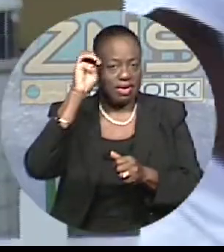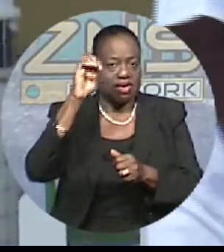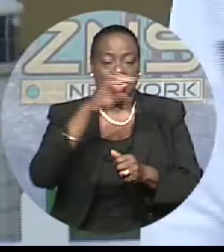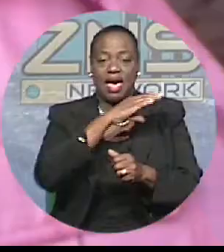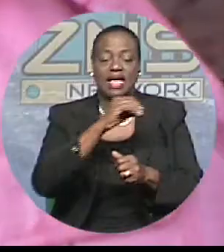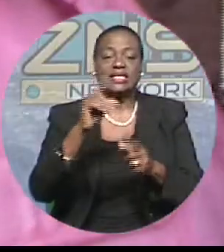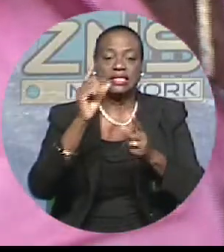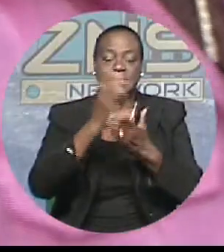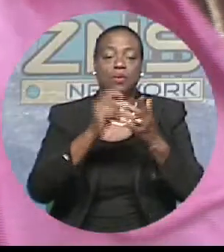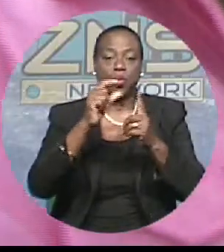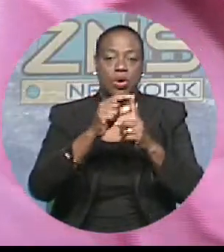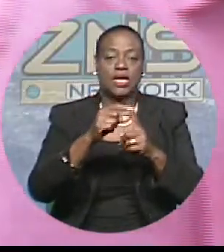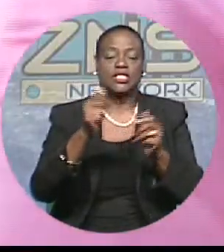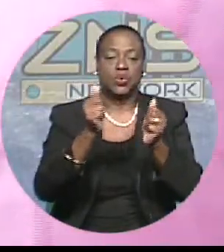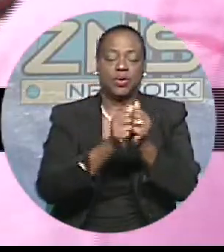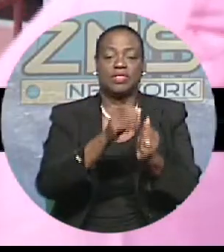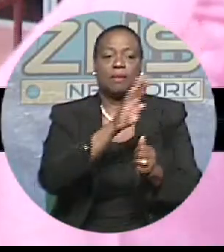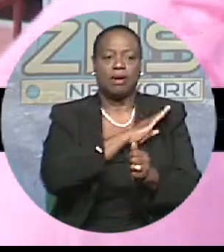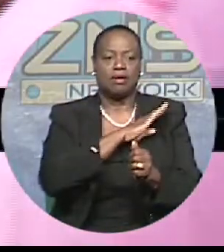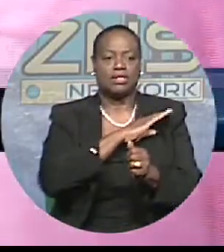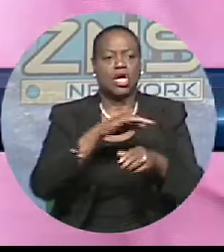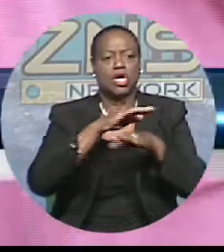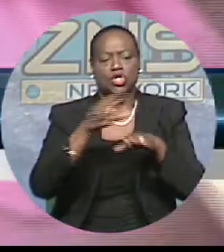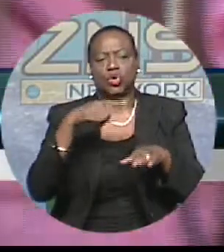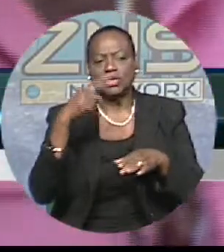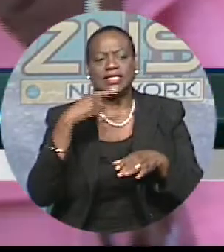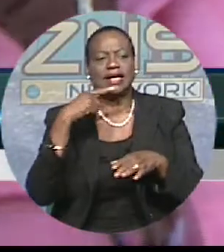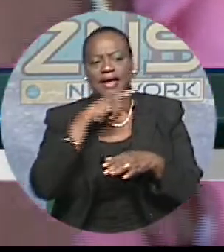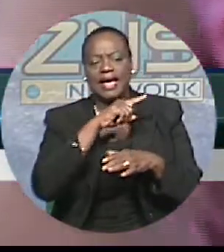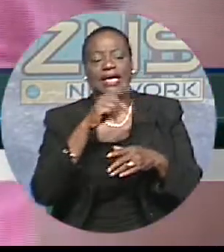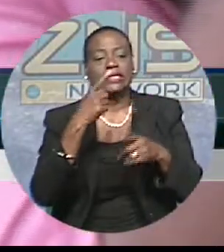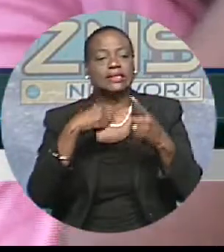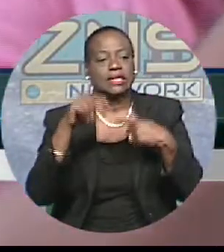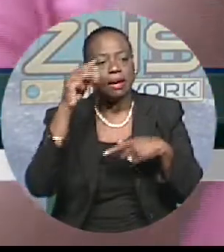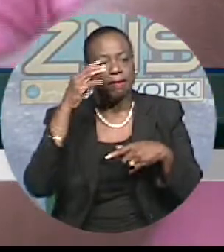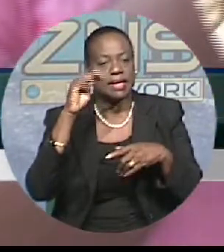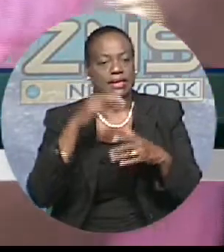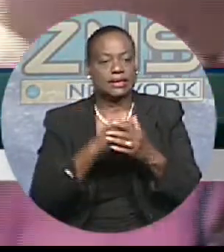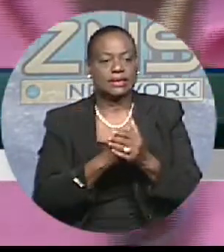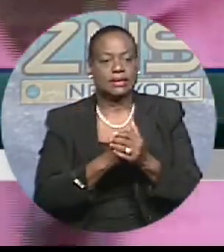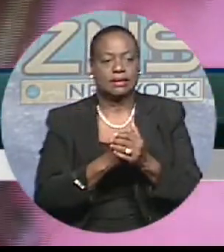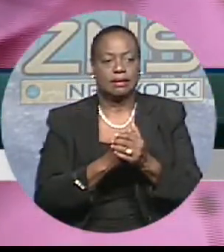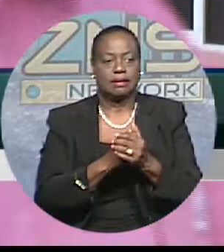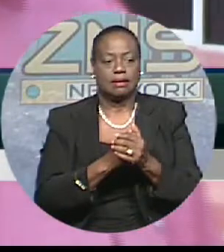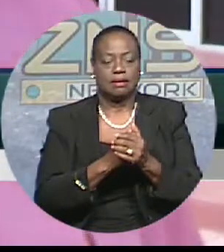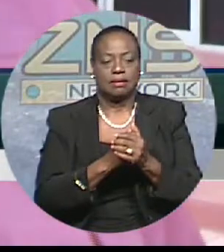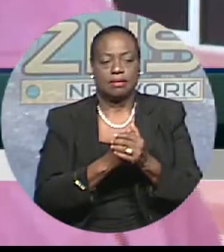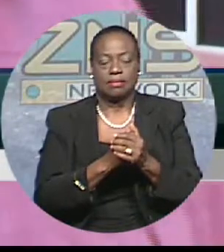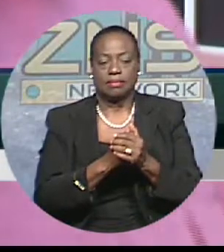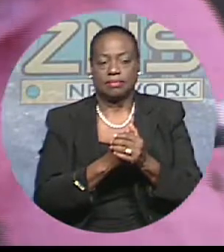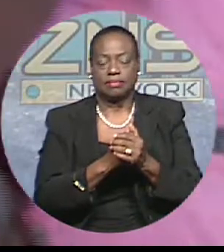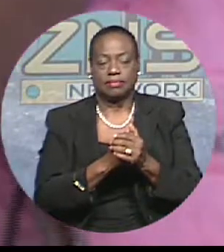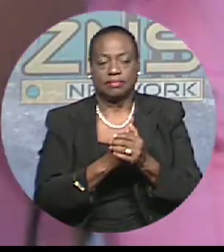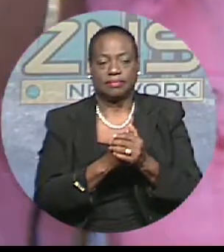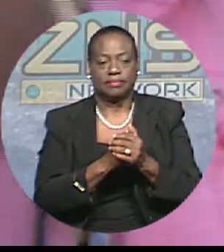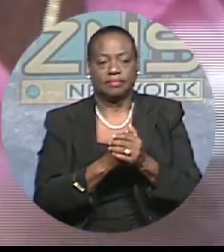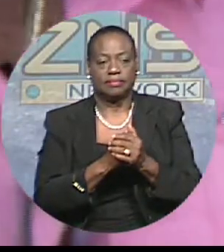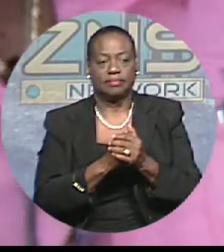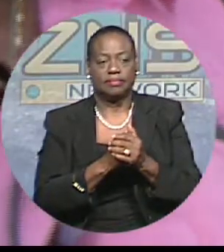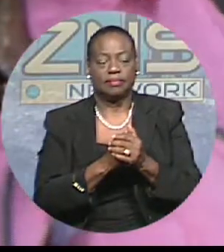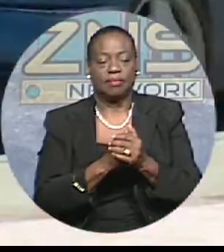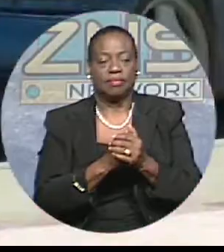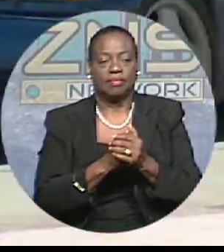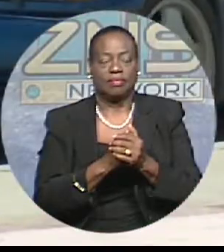Isaacs Gymnasium. You are telling lies and no one refuted it? Come, Miss. Let me. This is the only thing you get a campaign on. Yeah. Okay. So let me think. Okay. I thought he